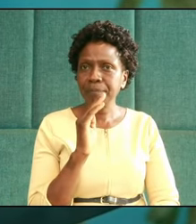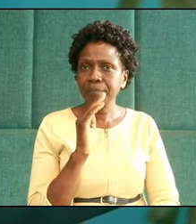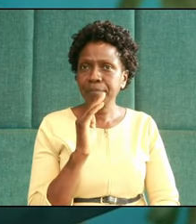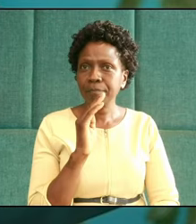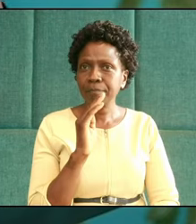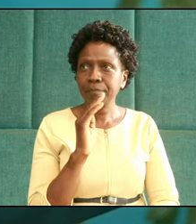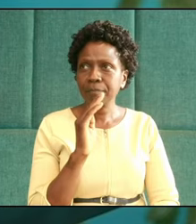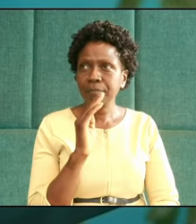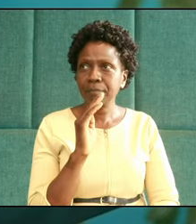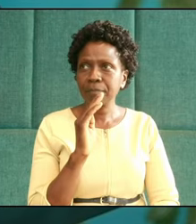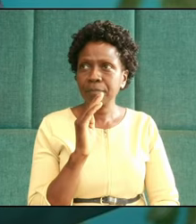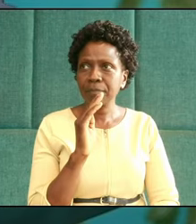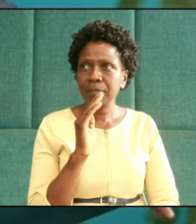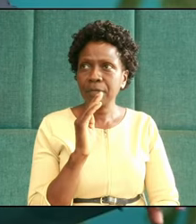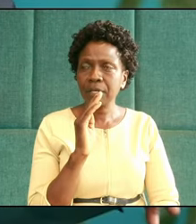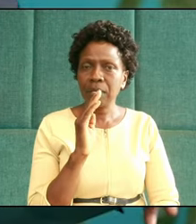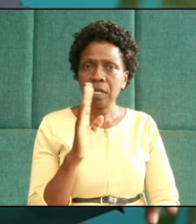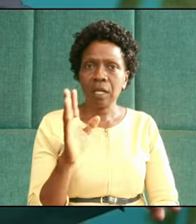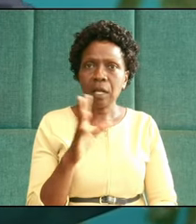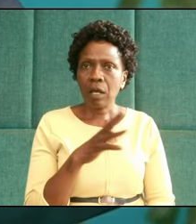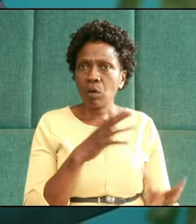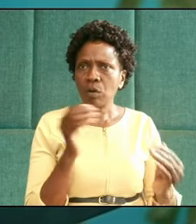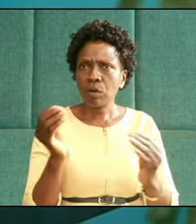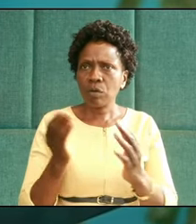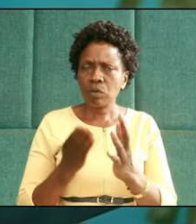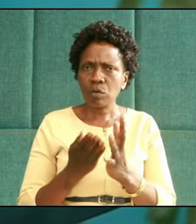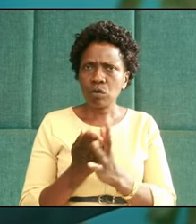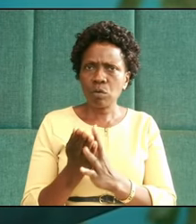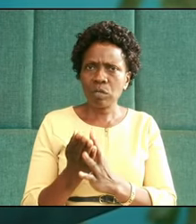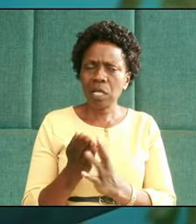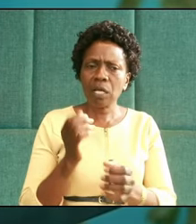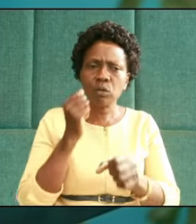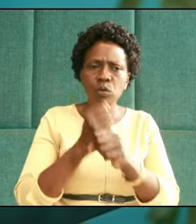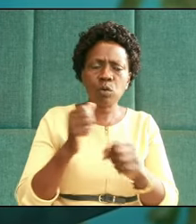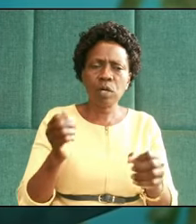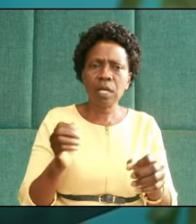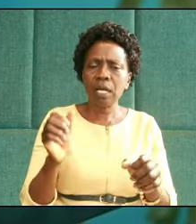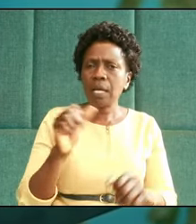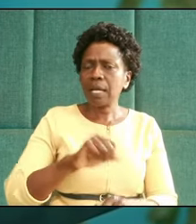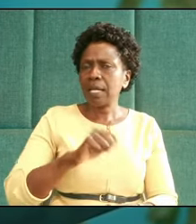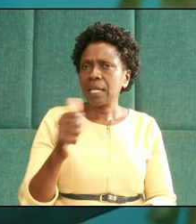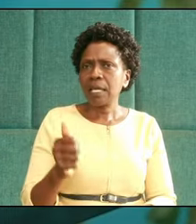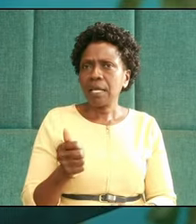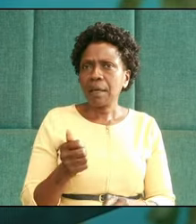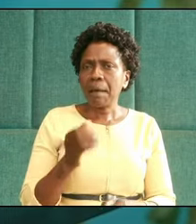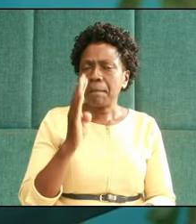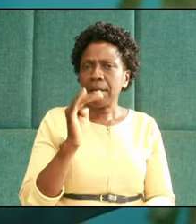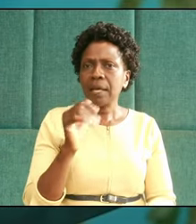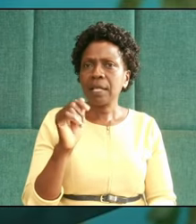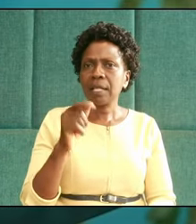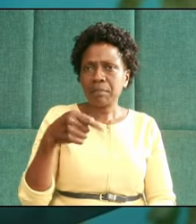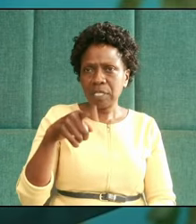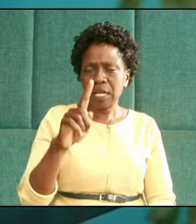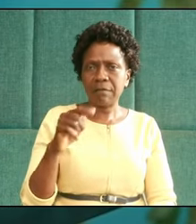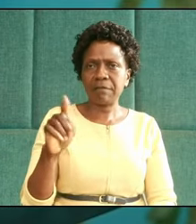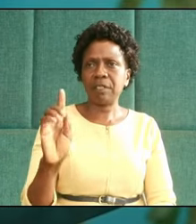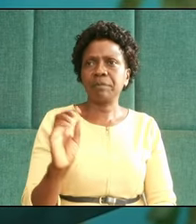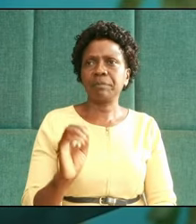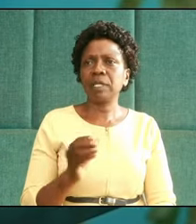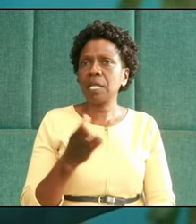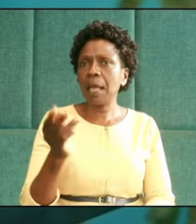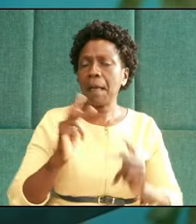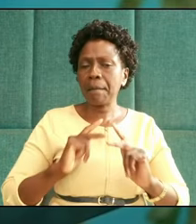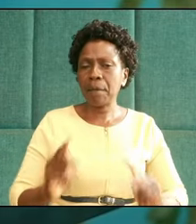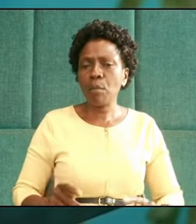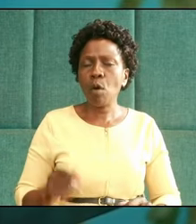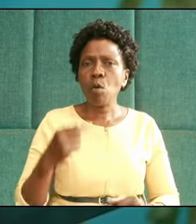They cannot be able to do anything by themselves. There are people who are depressed. There are people who